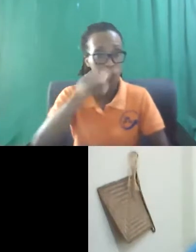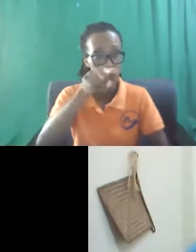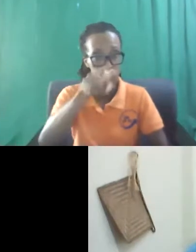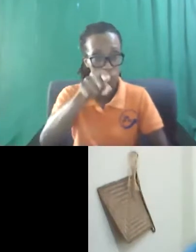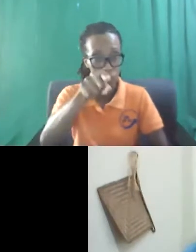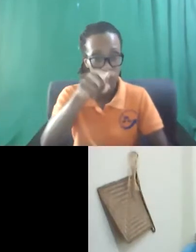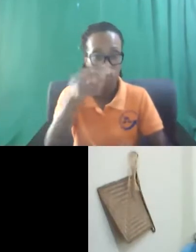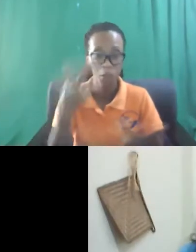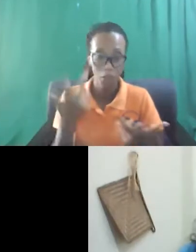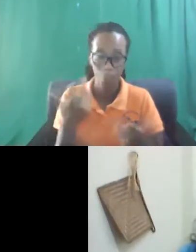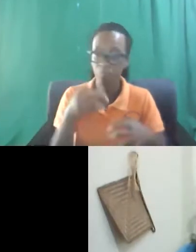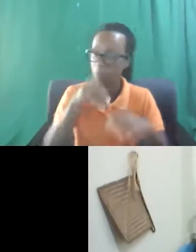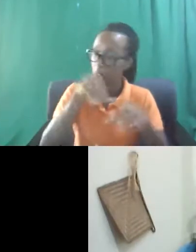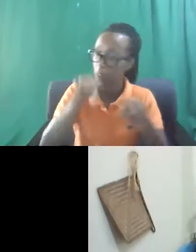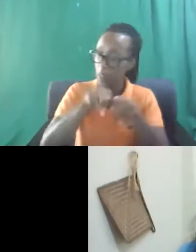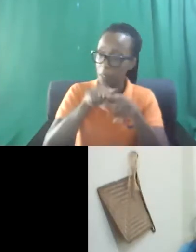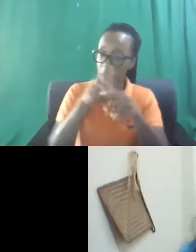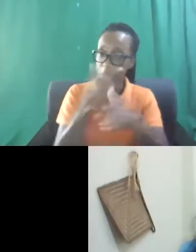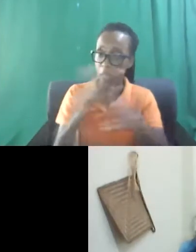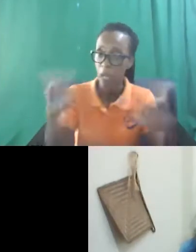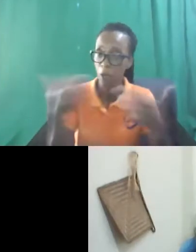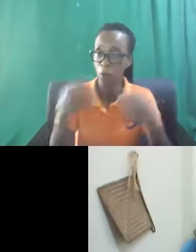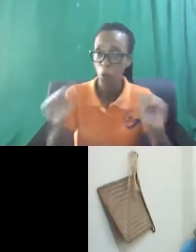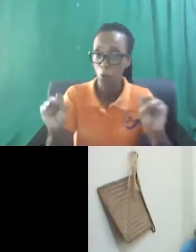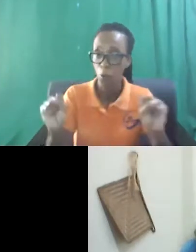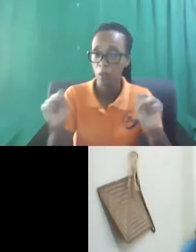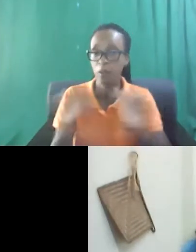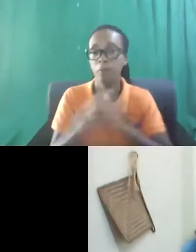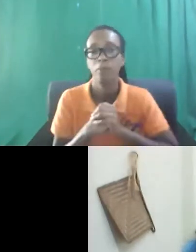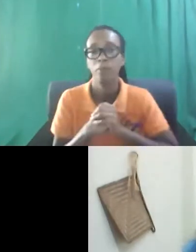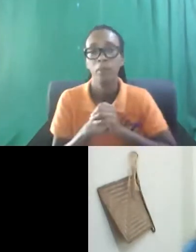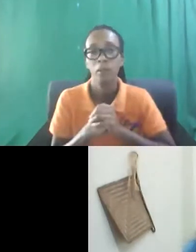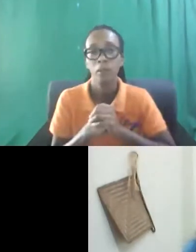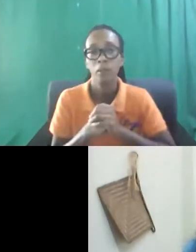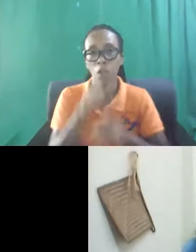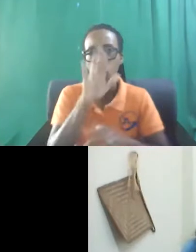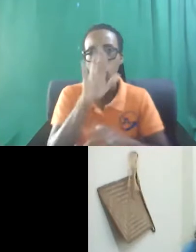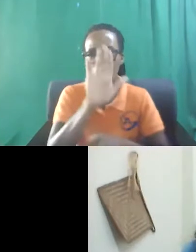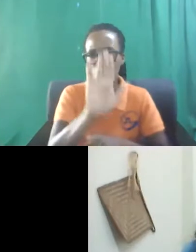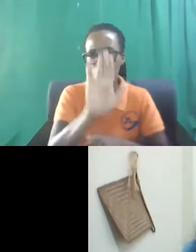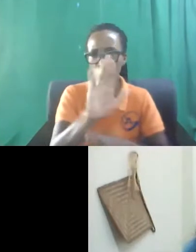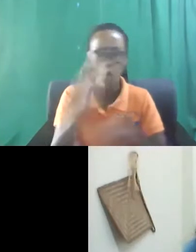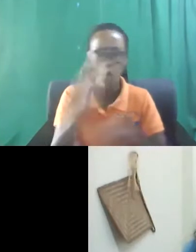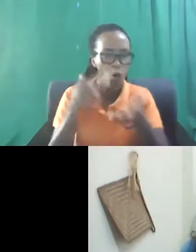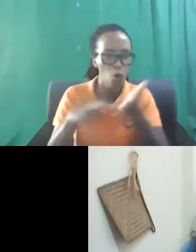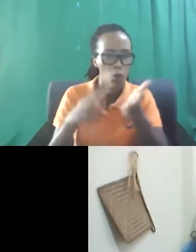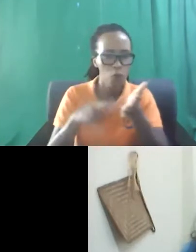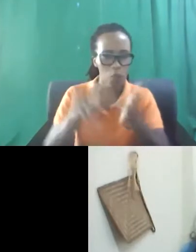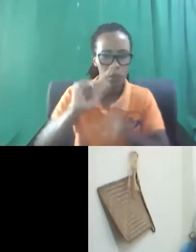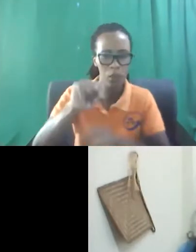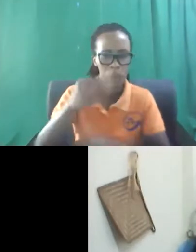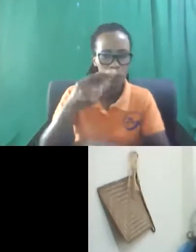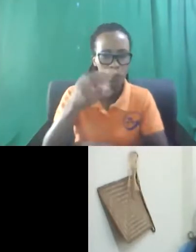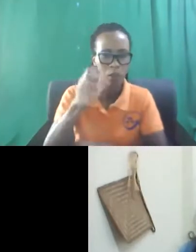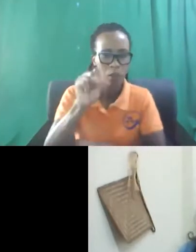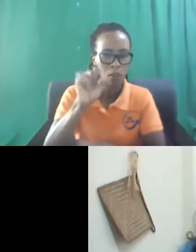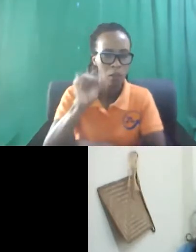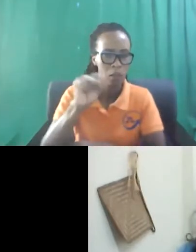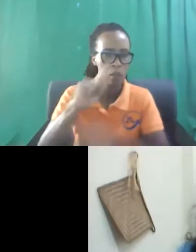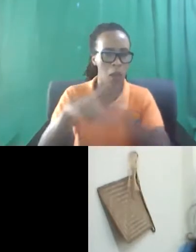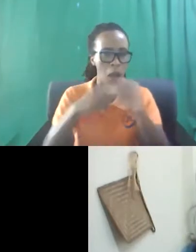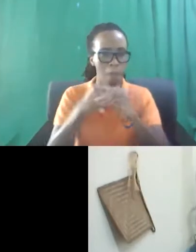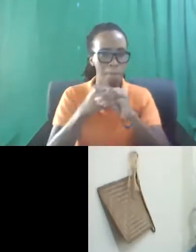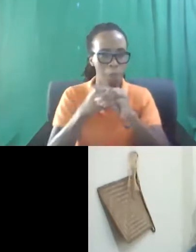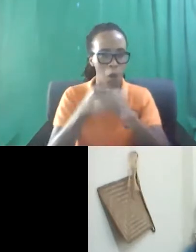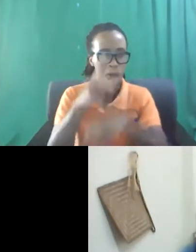language linguistics. My thesis is on a tactile sign language. So